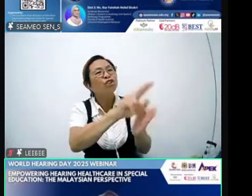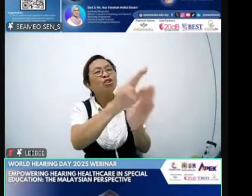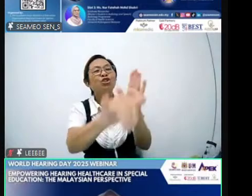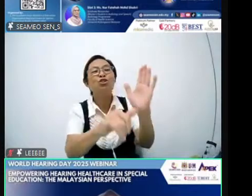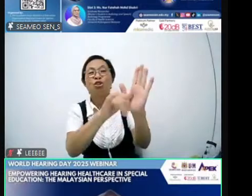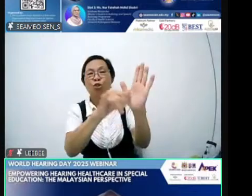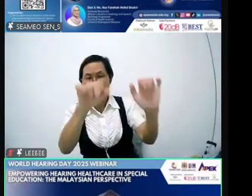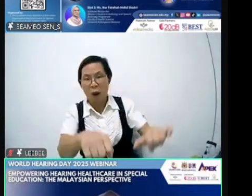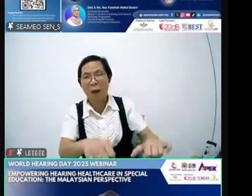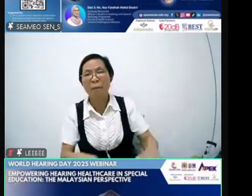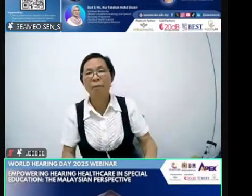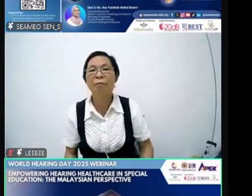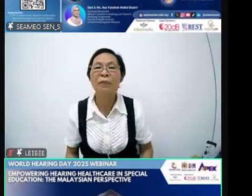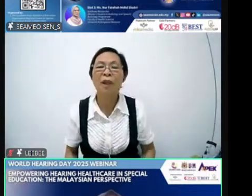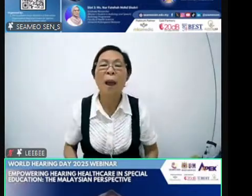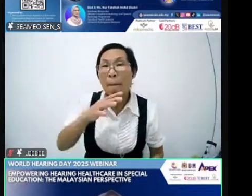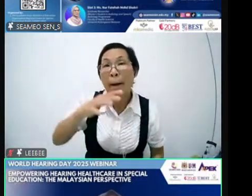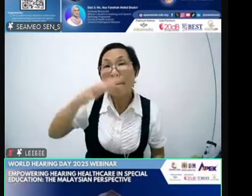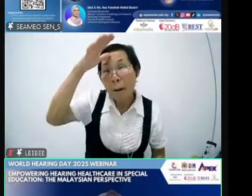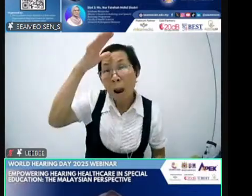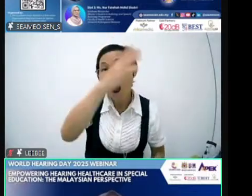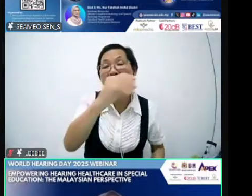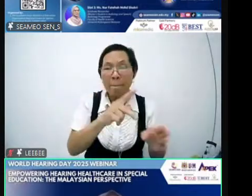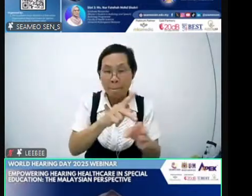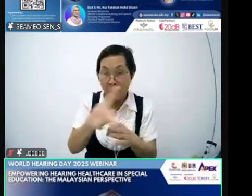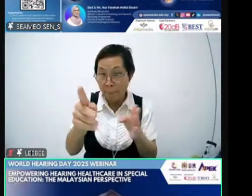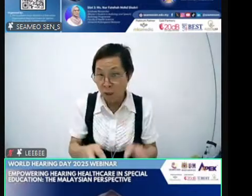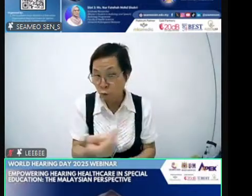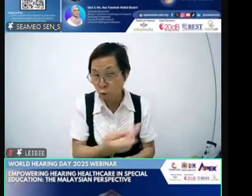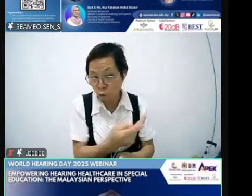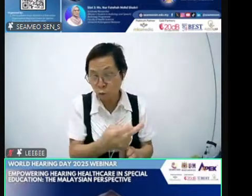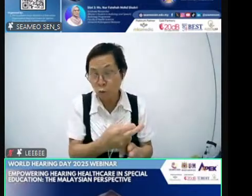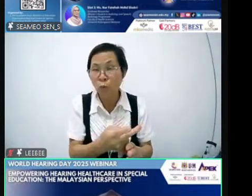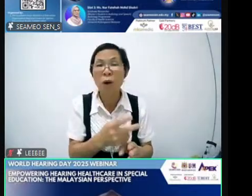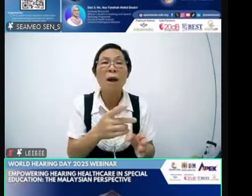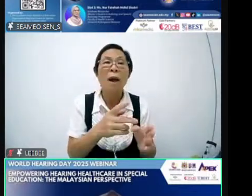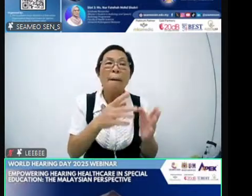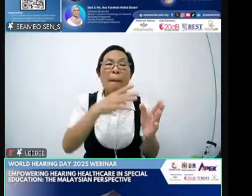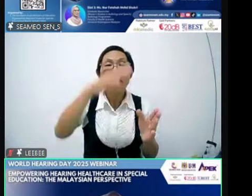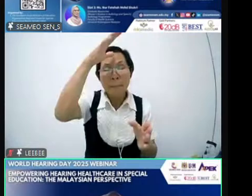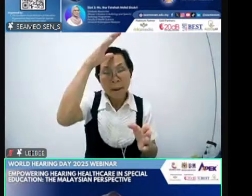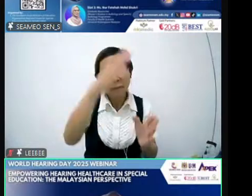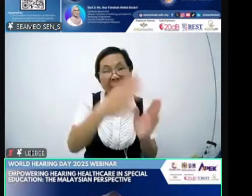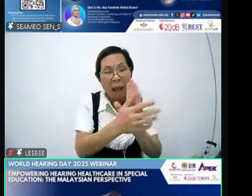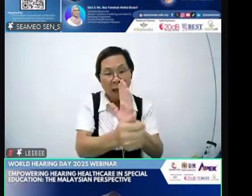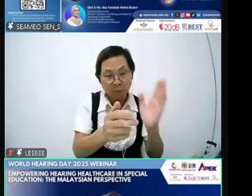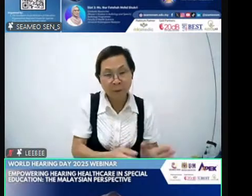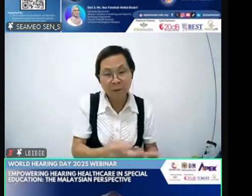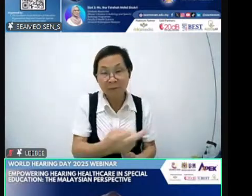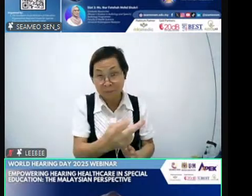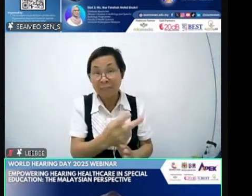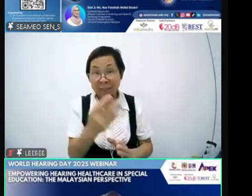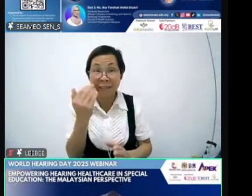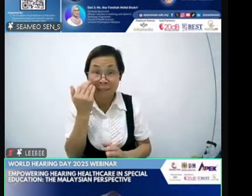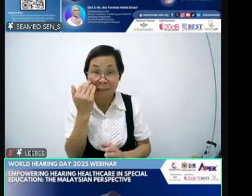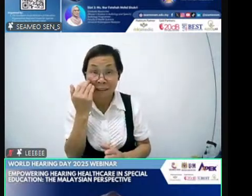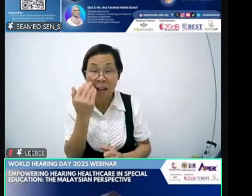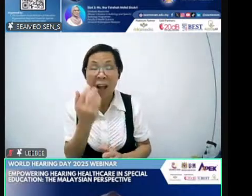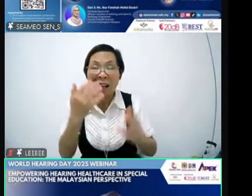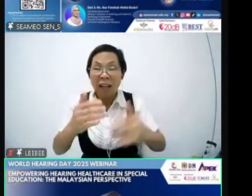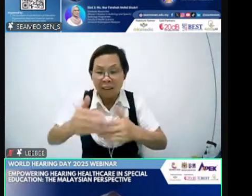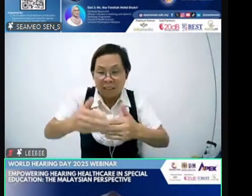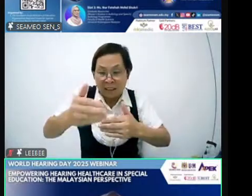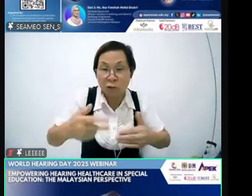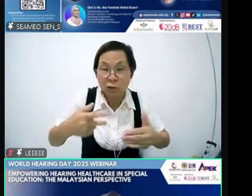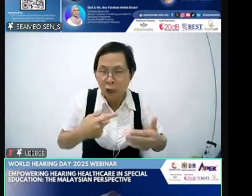So with both parents and expert validating the module's quality, the next step was to see how well it